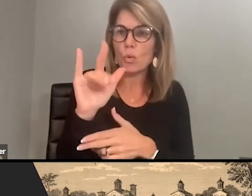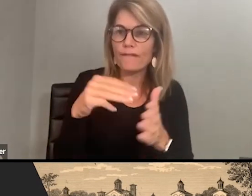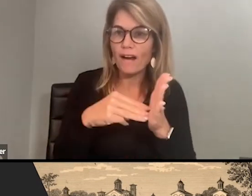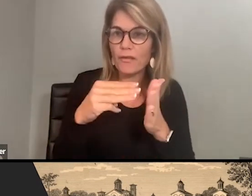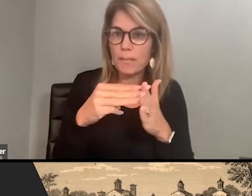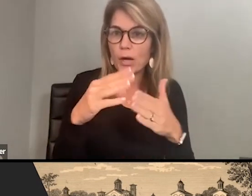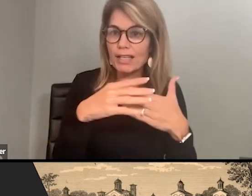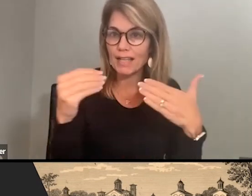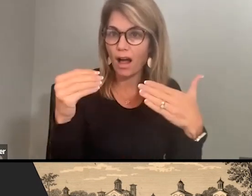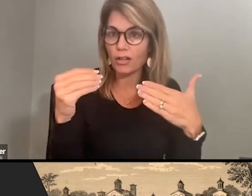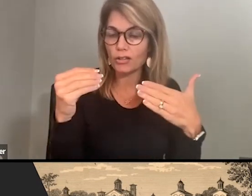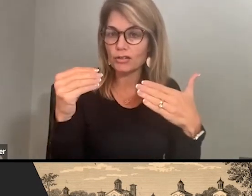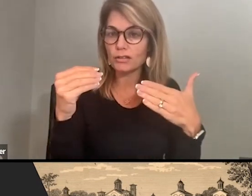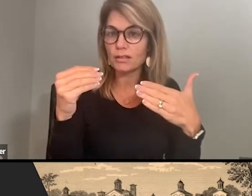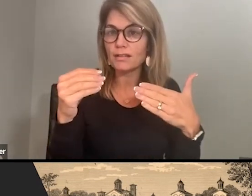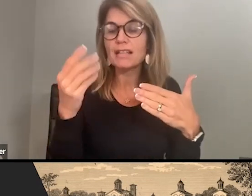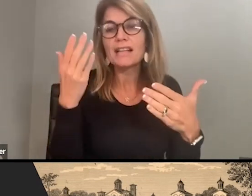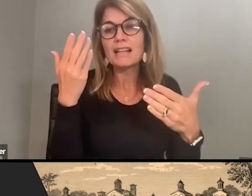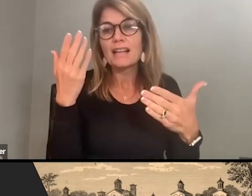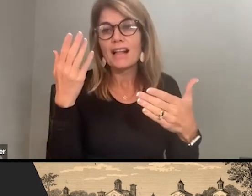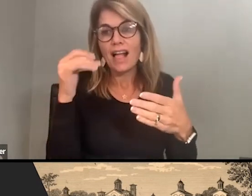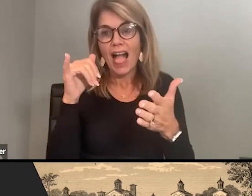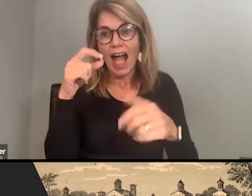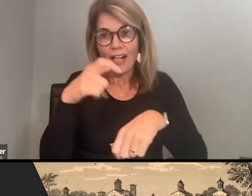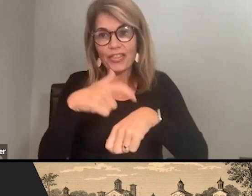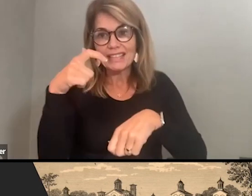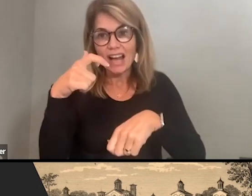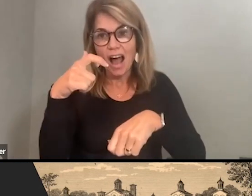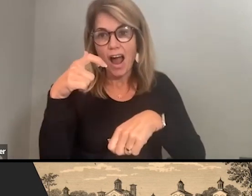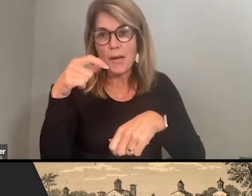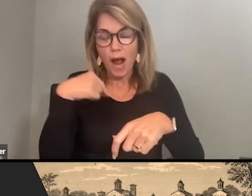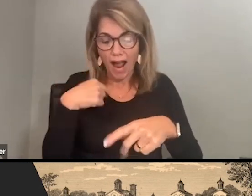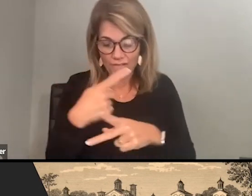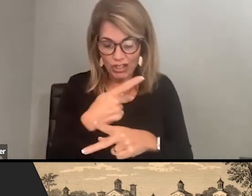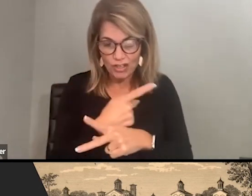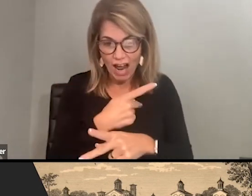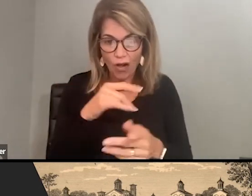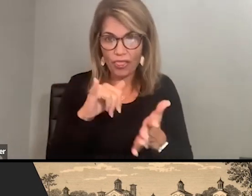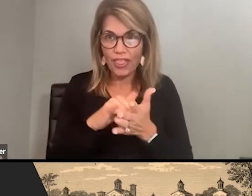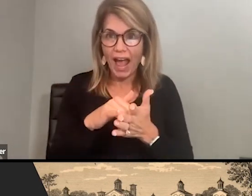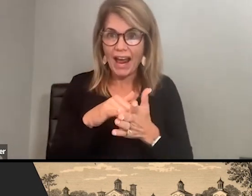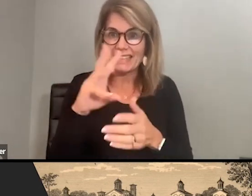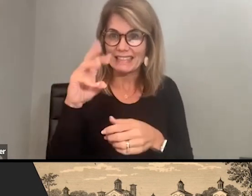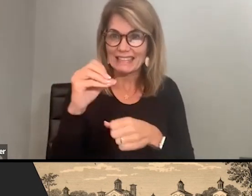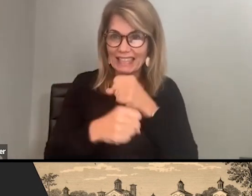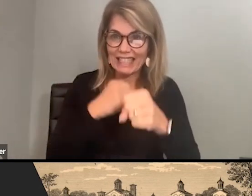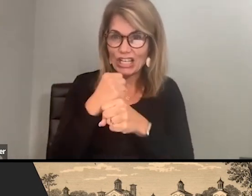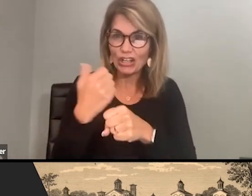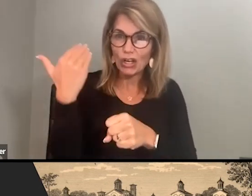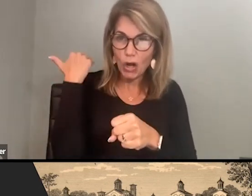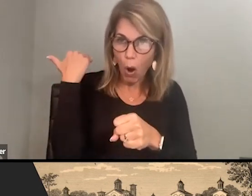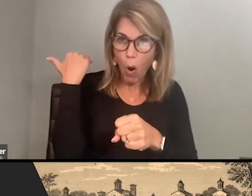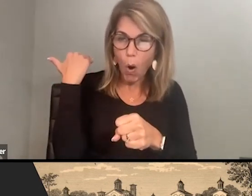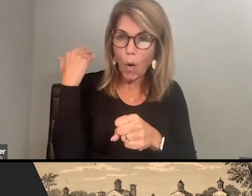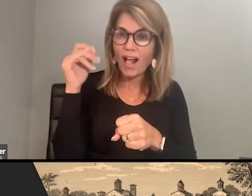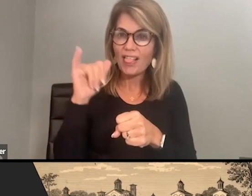that may not seem as much today as it did, but I did a rough back of the envelope calculation that if you consider inflation, that adds